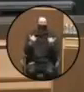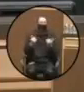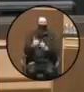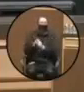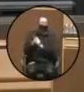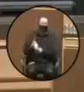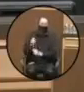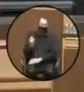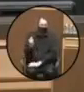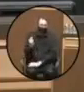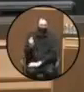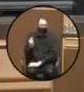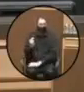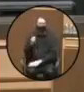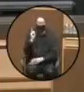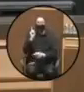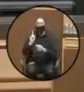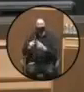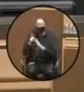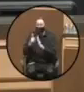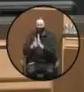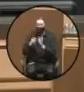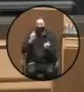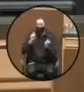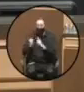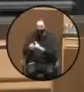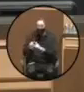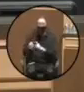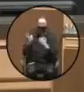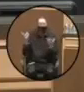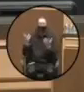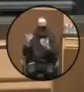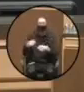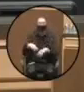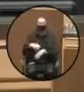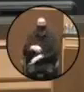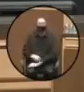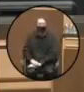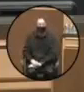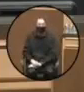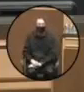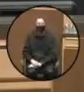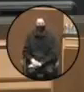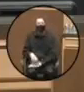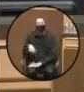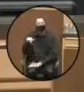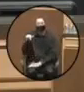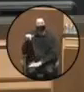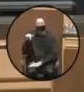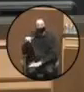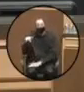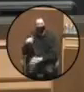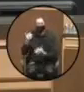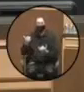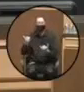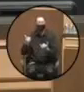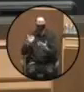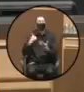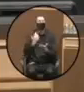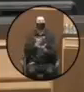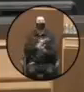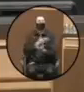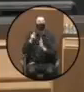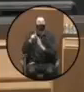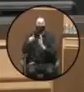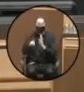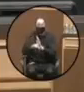Public Schools. And until we change it, that's still our state of law. It is here, it is our policy, and if you're on the